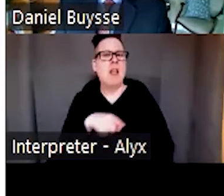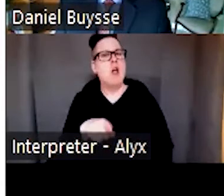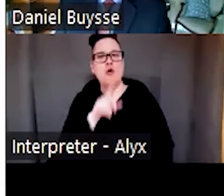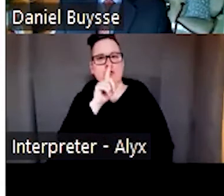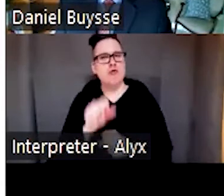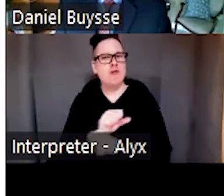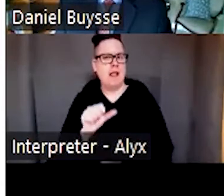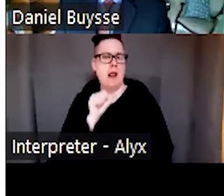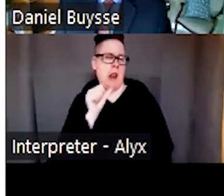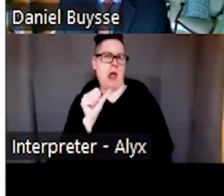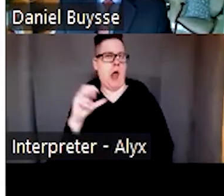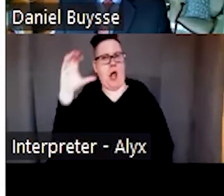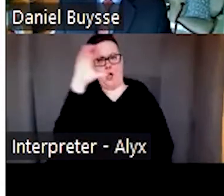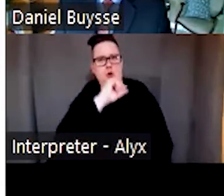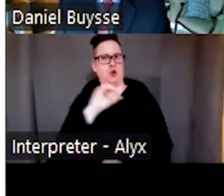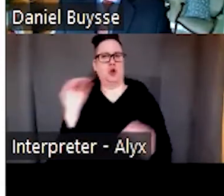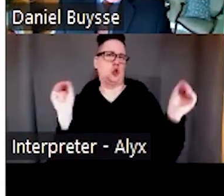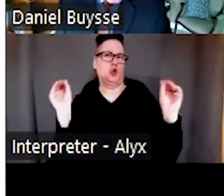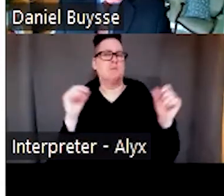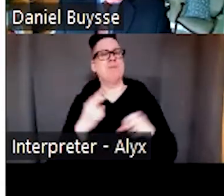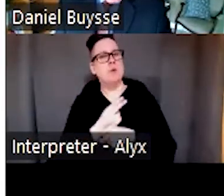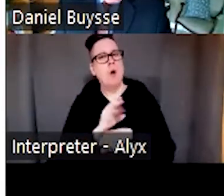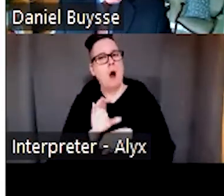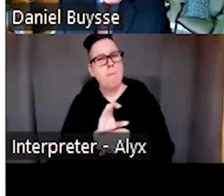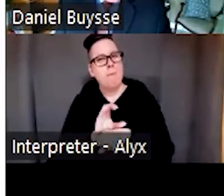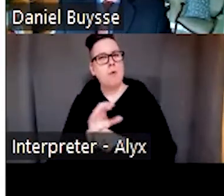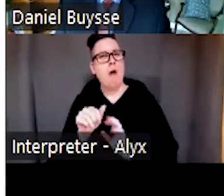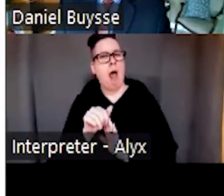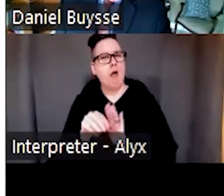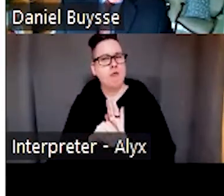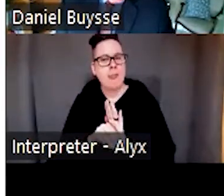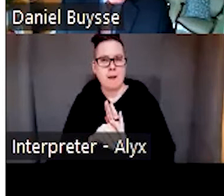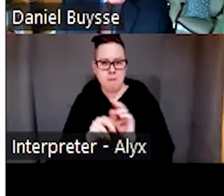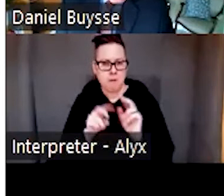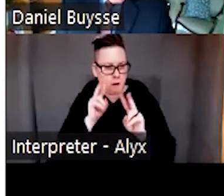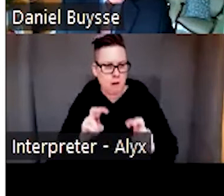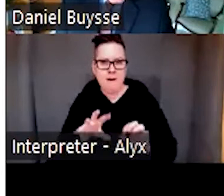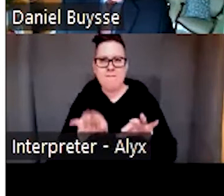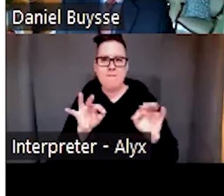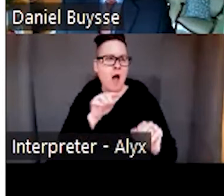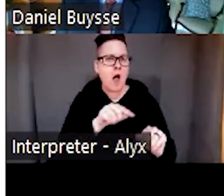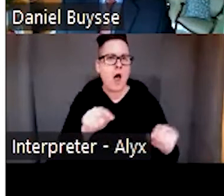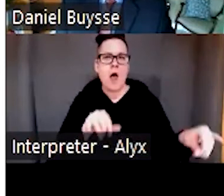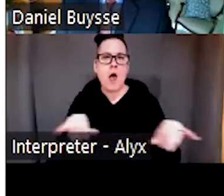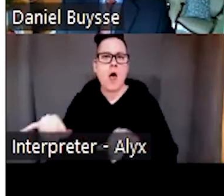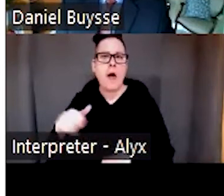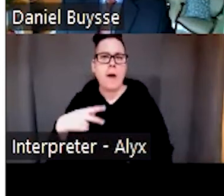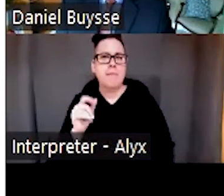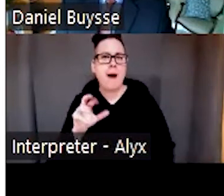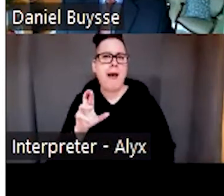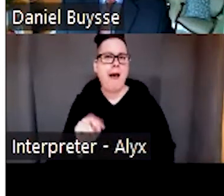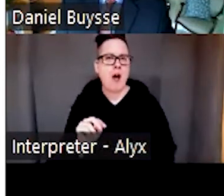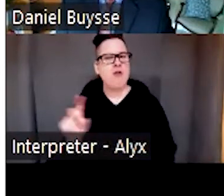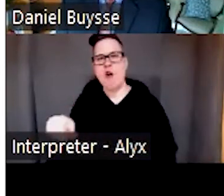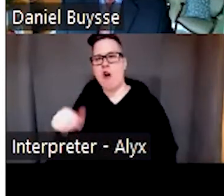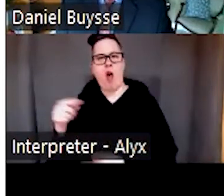the data. So it uses computer algorithms to identify patterns in the data that might not be evident using other